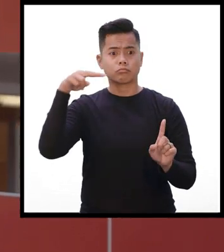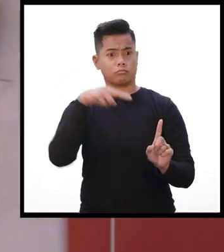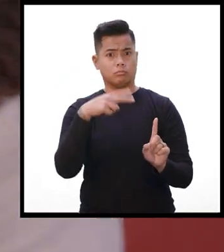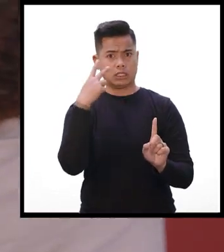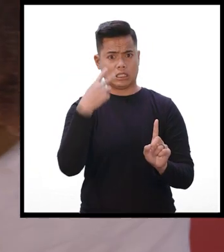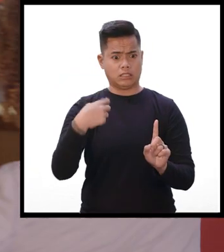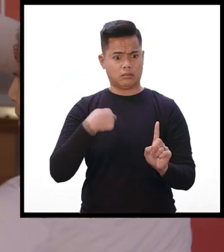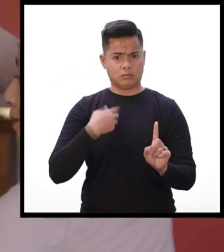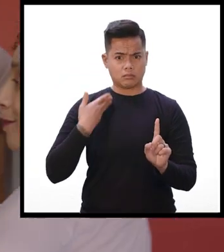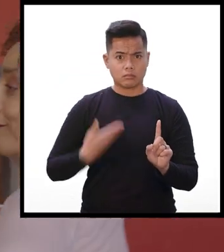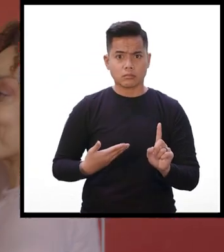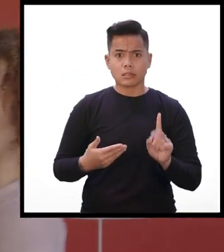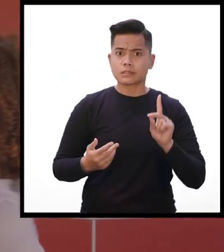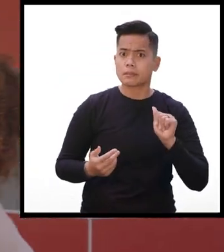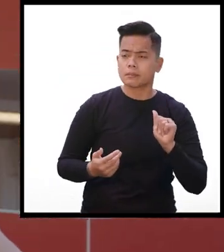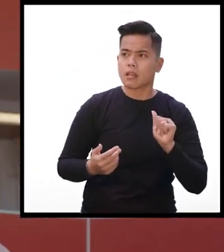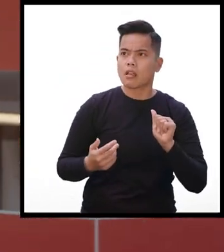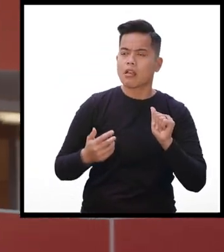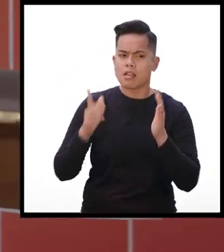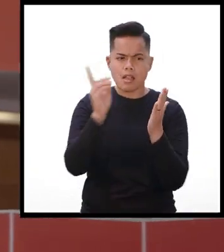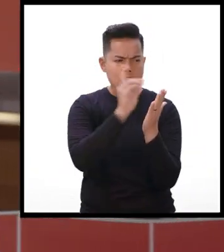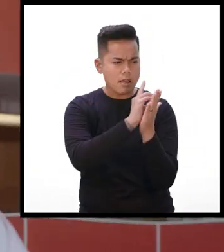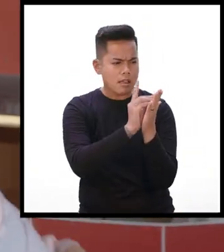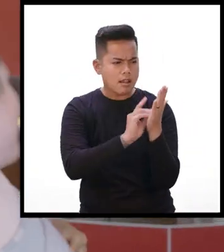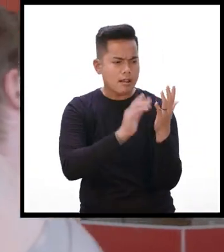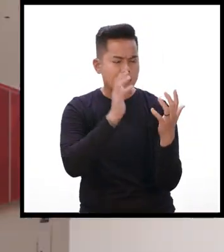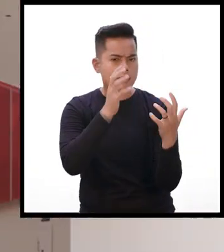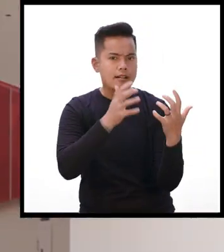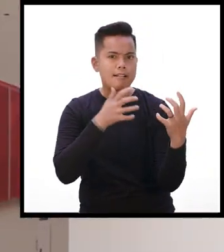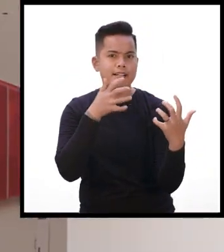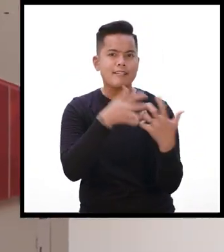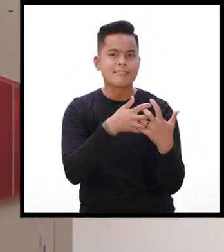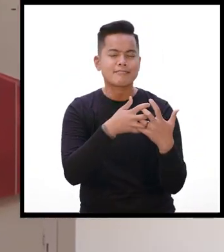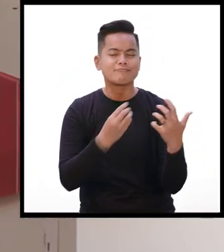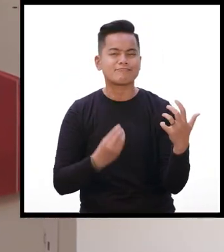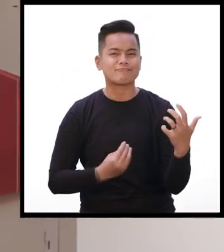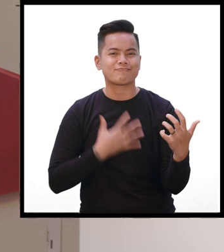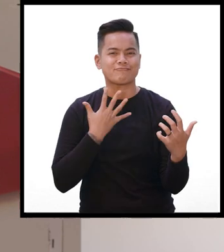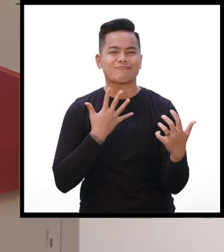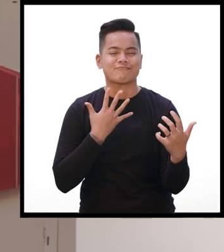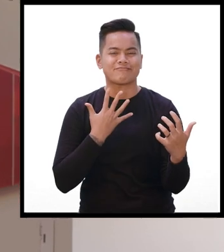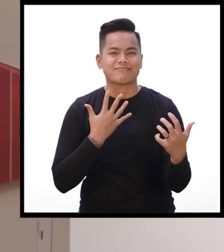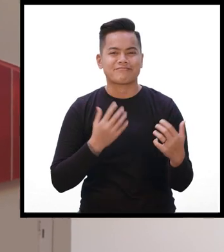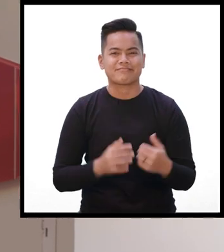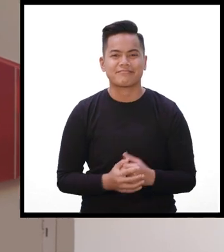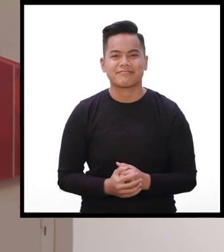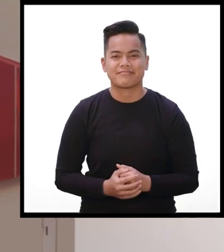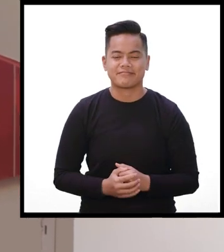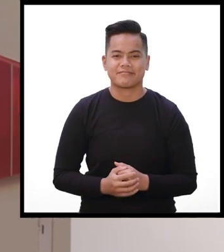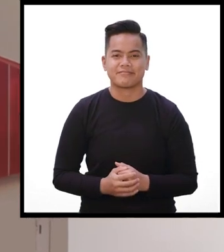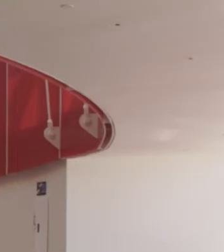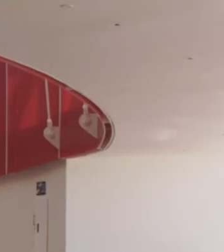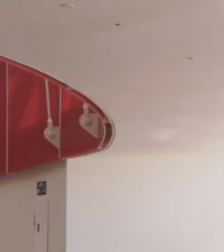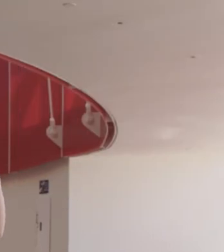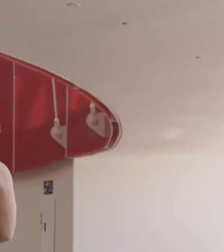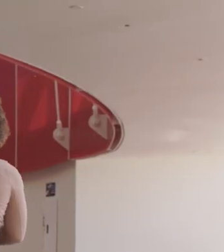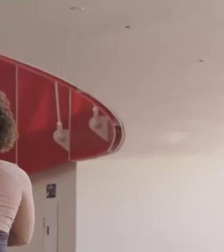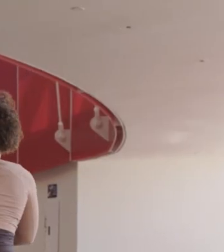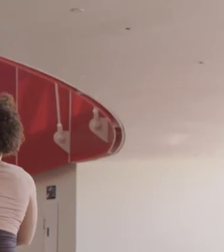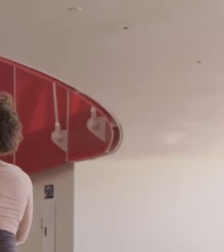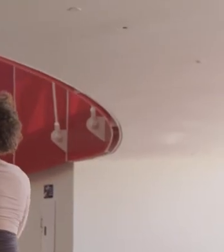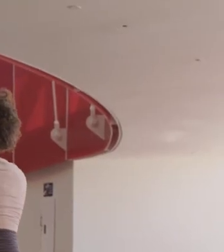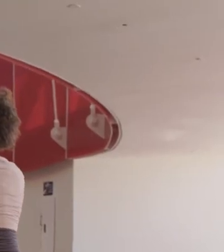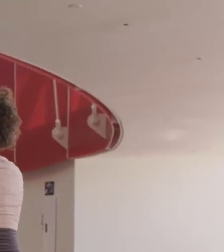where somebody thought about me when they were designing this. That sparks joy.